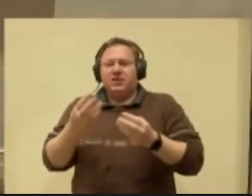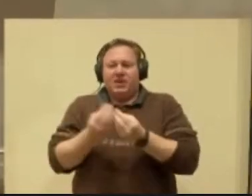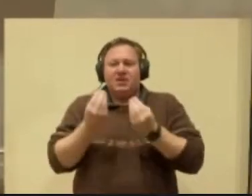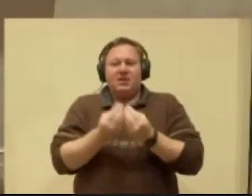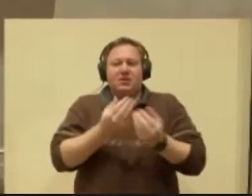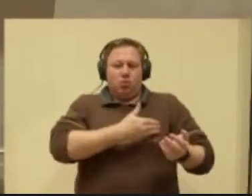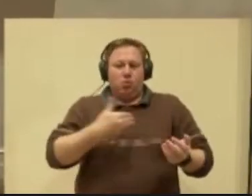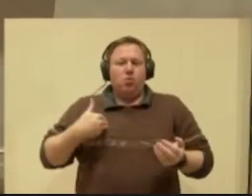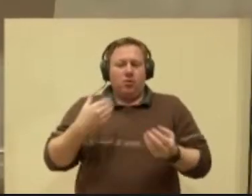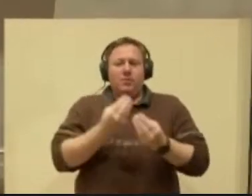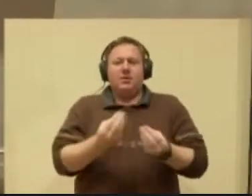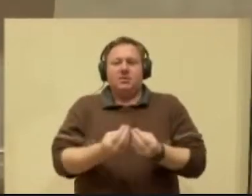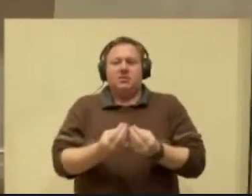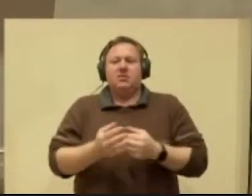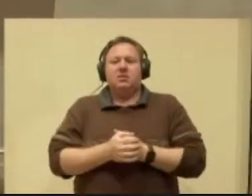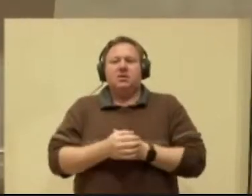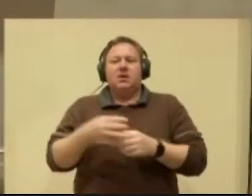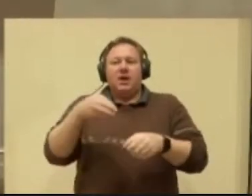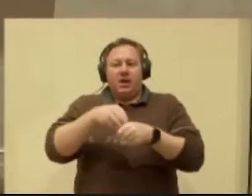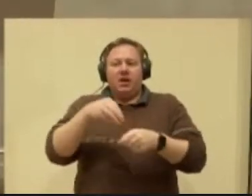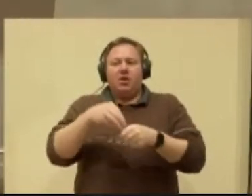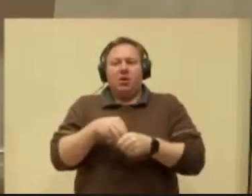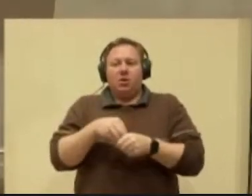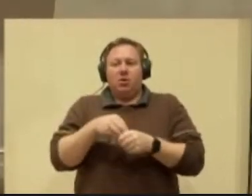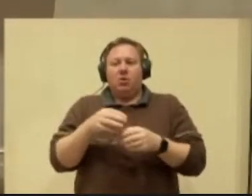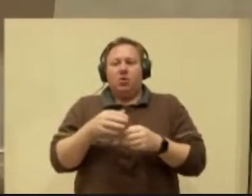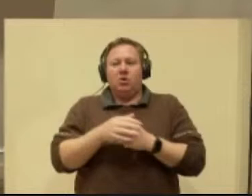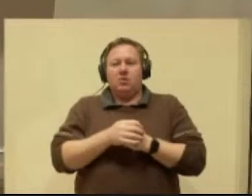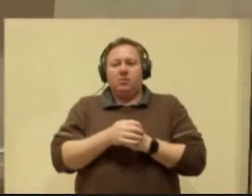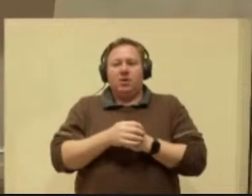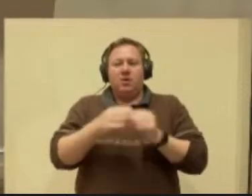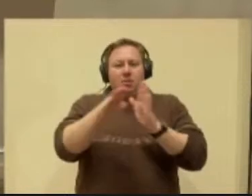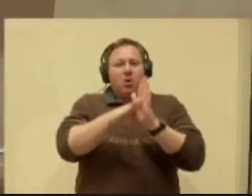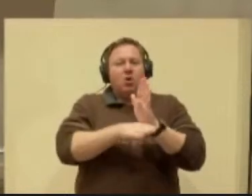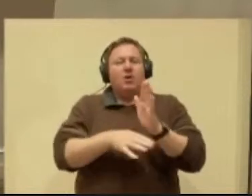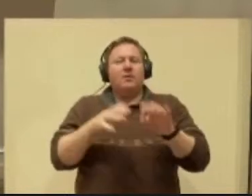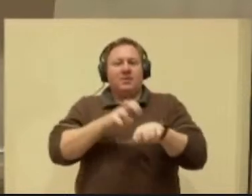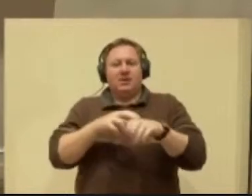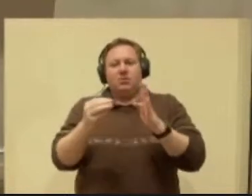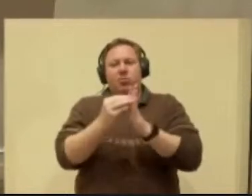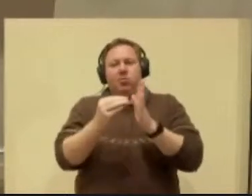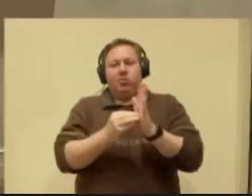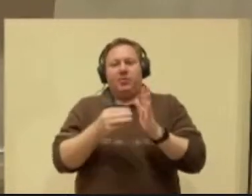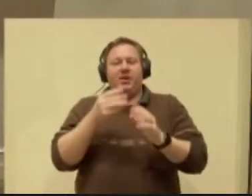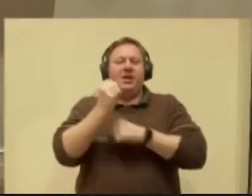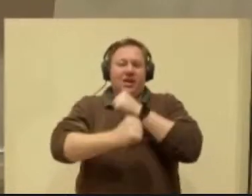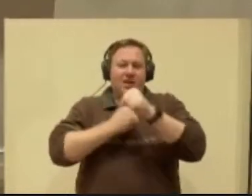including the program they will have to implement on a yearly basis